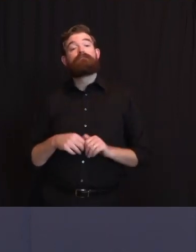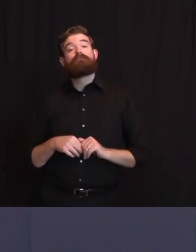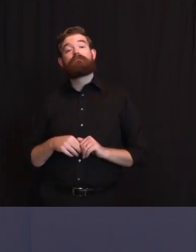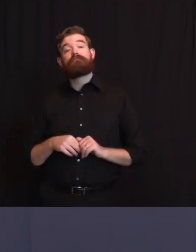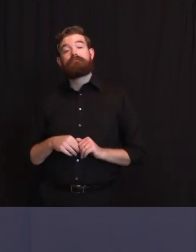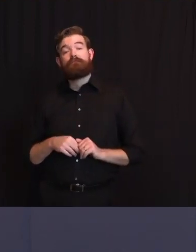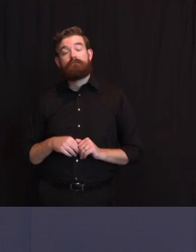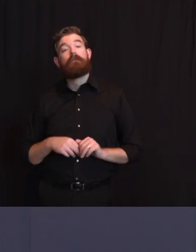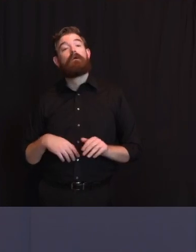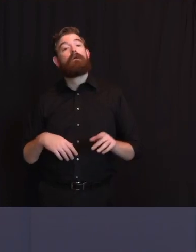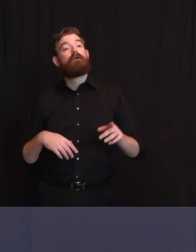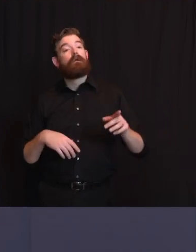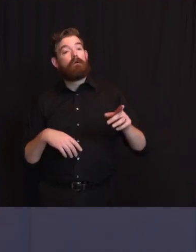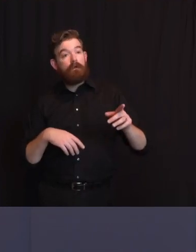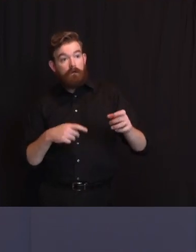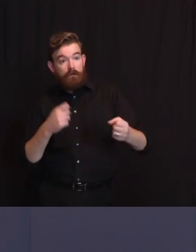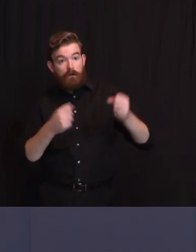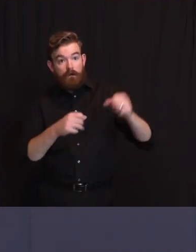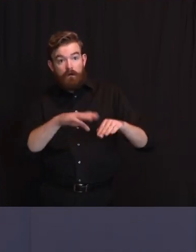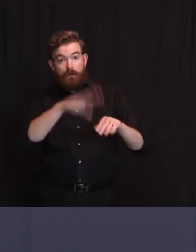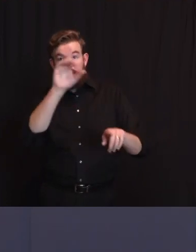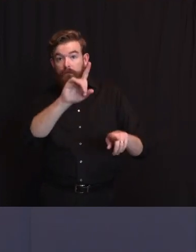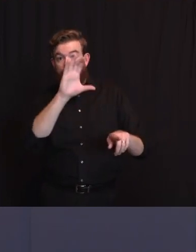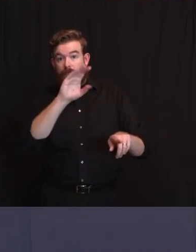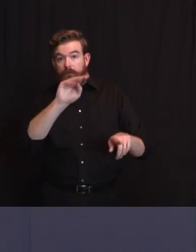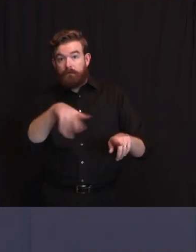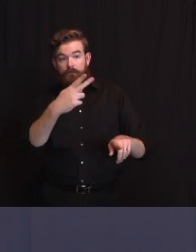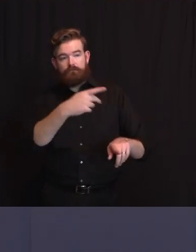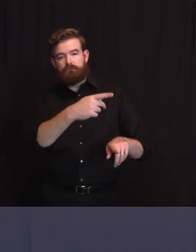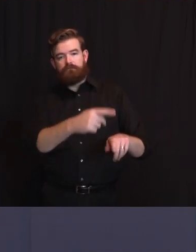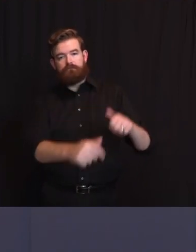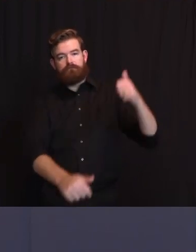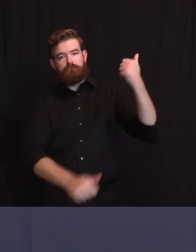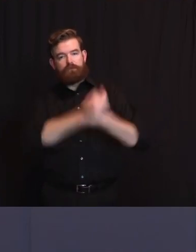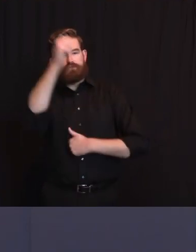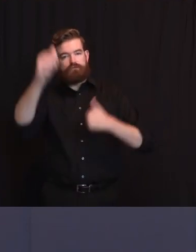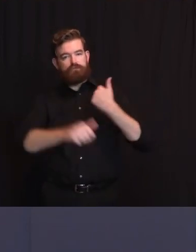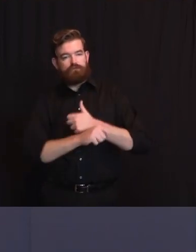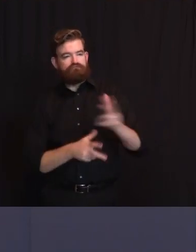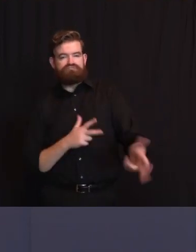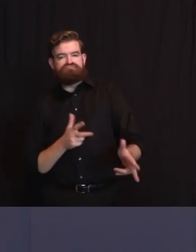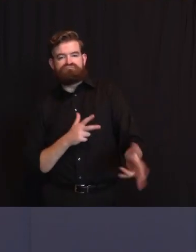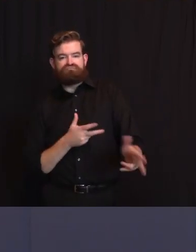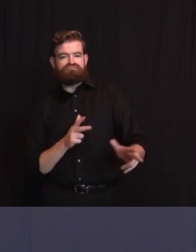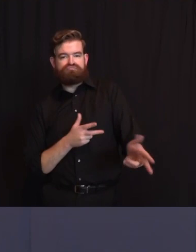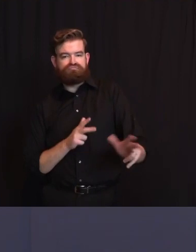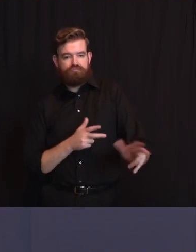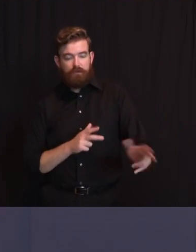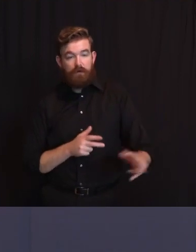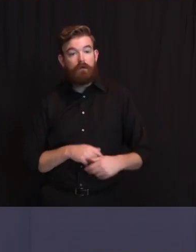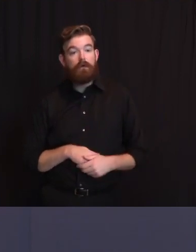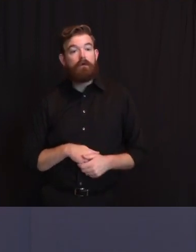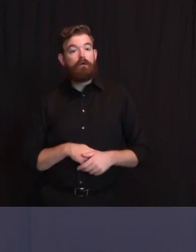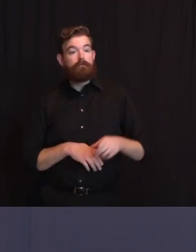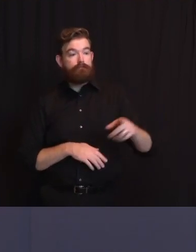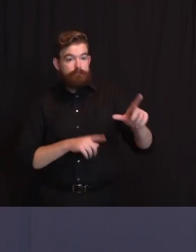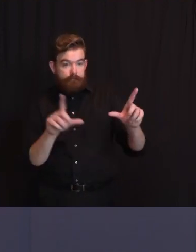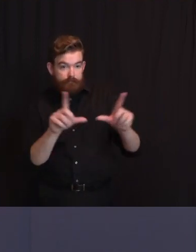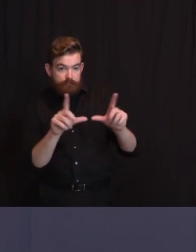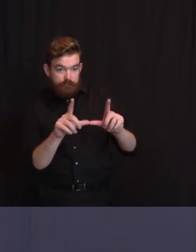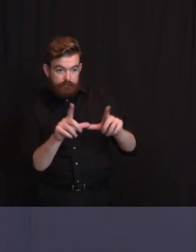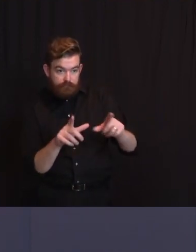we would say that to be a threat. The other things we take into consideration: do we have the license plate of the car? Can the trooper identify the driver? And